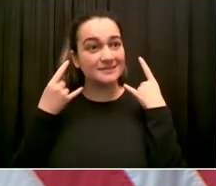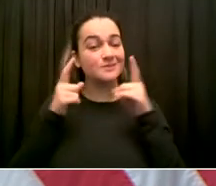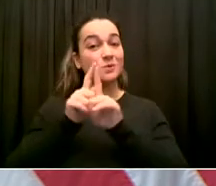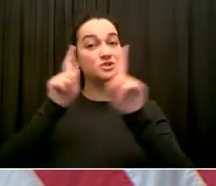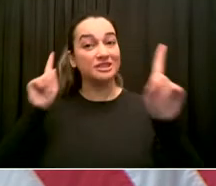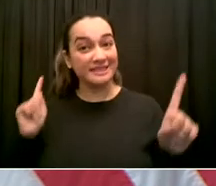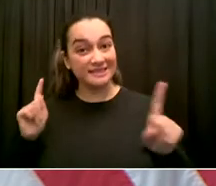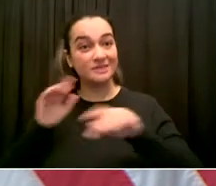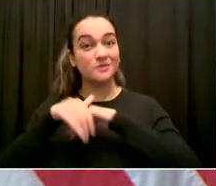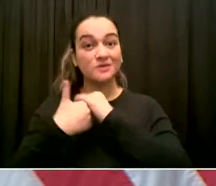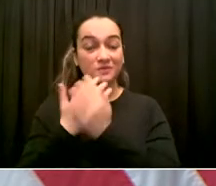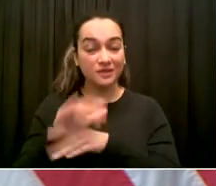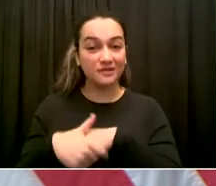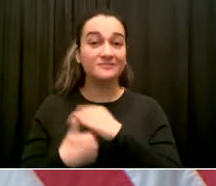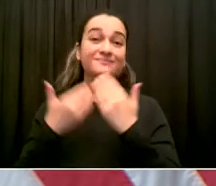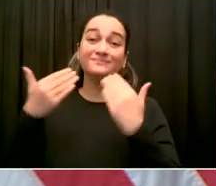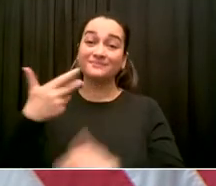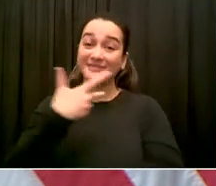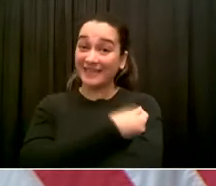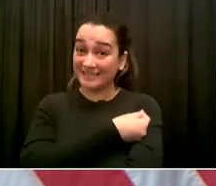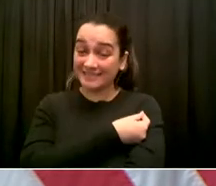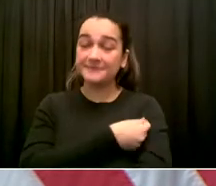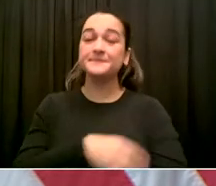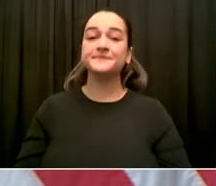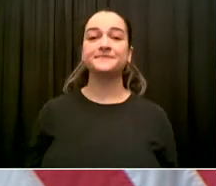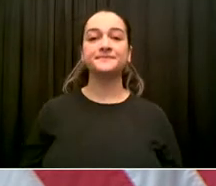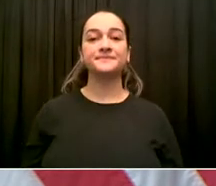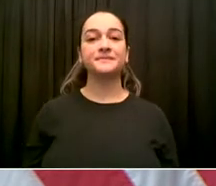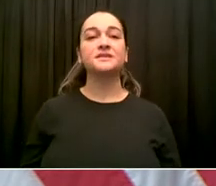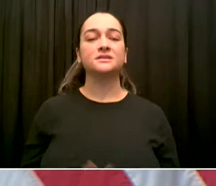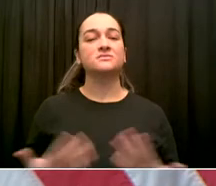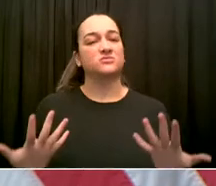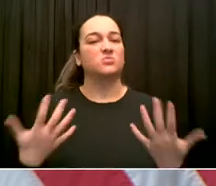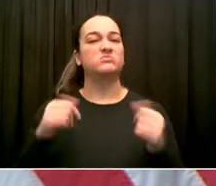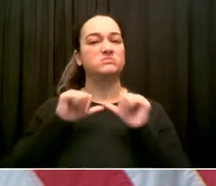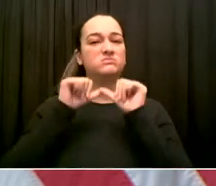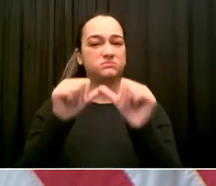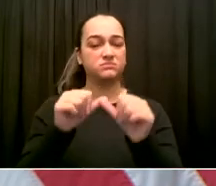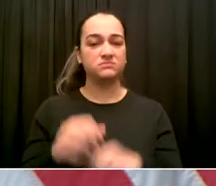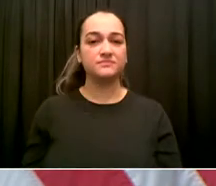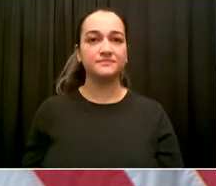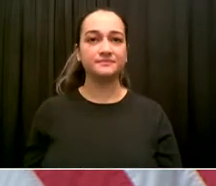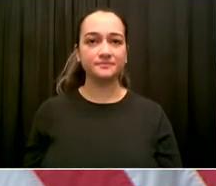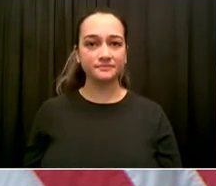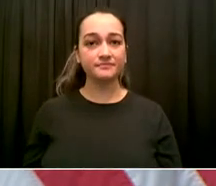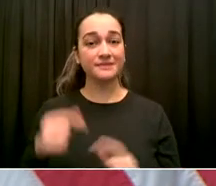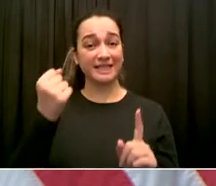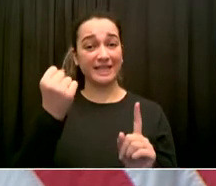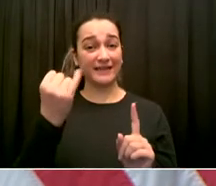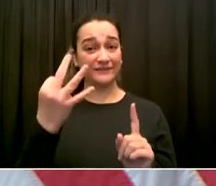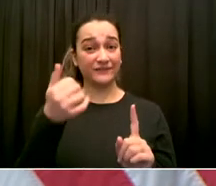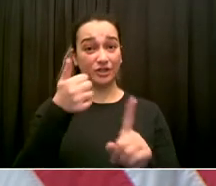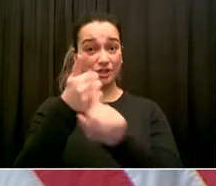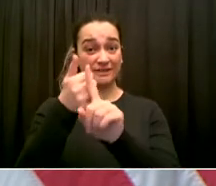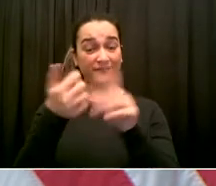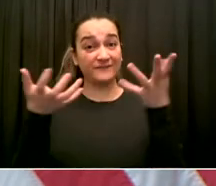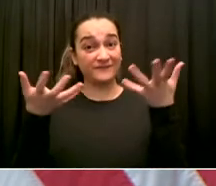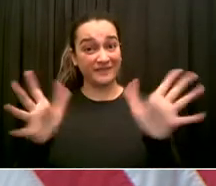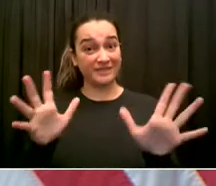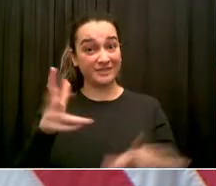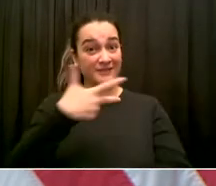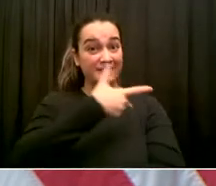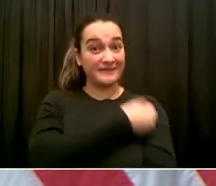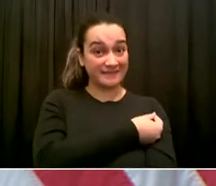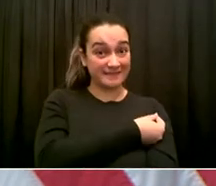people can gather with other fully vaccinated people with fewer precautions. But remember, most people